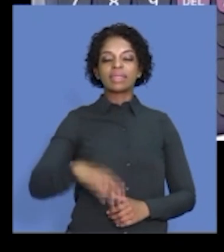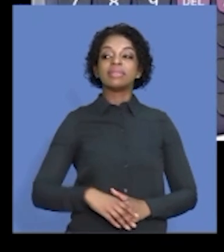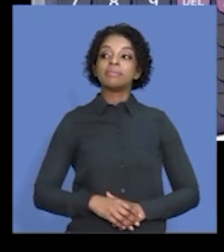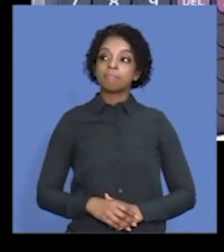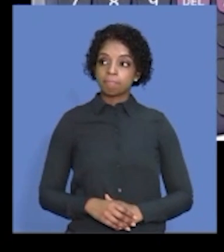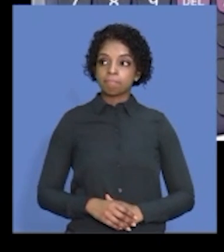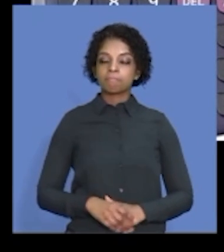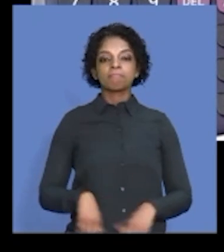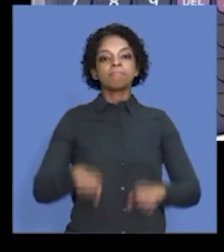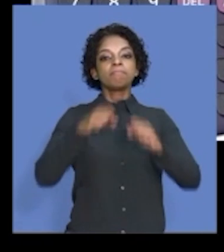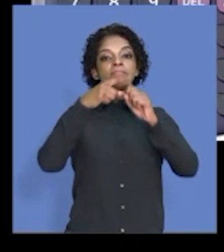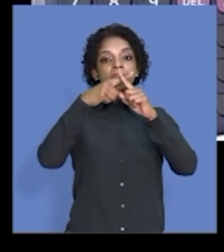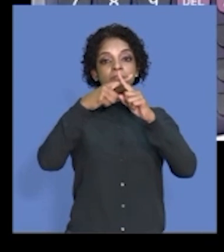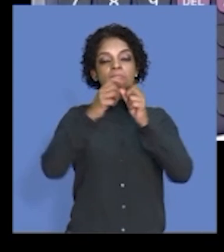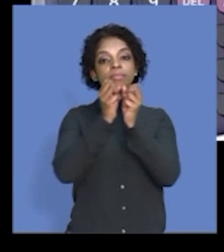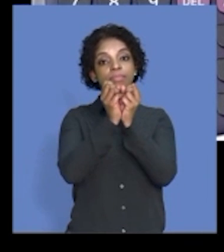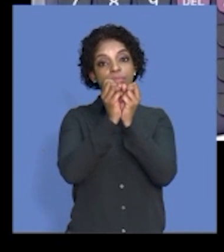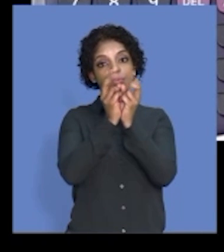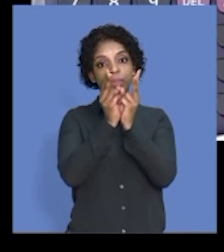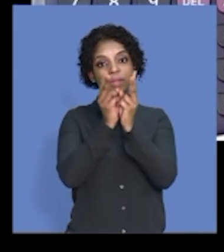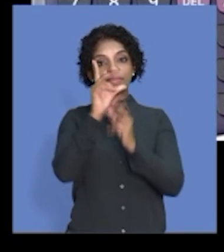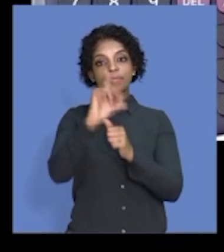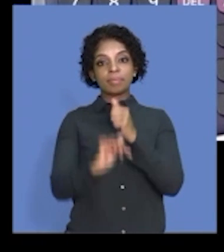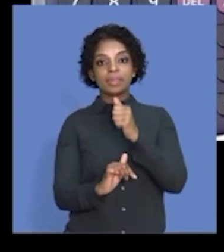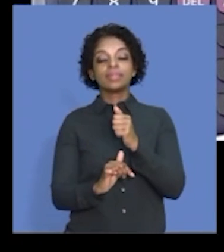times 12, this will give you